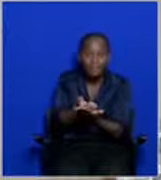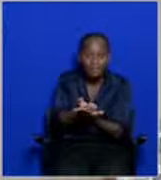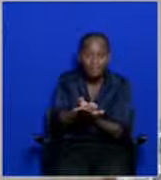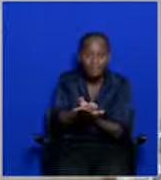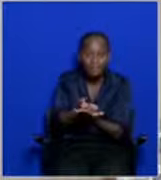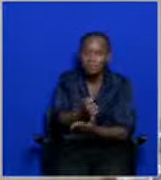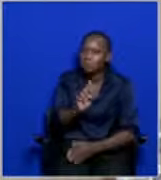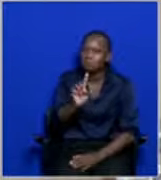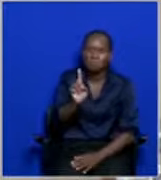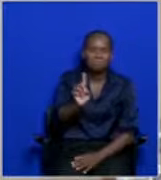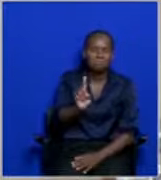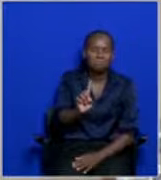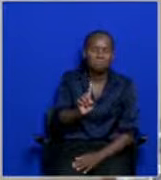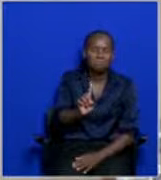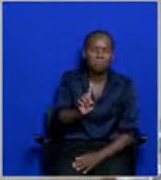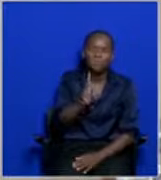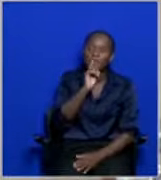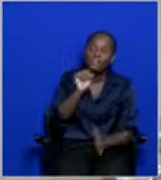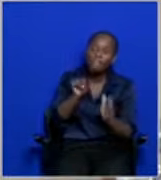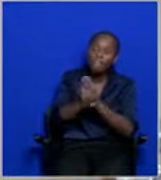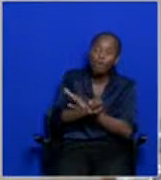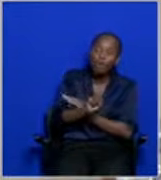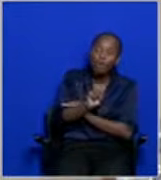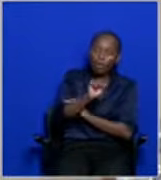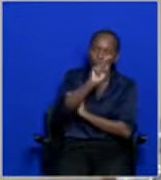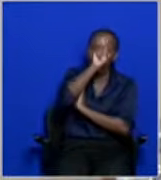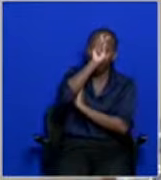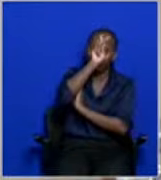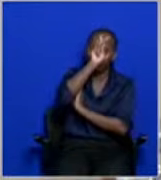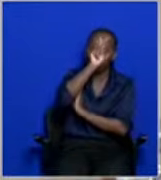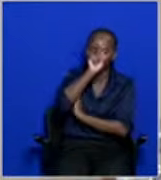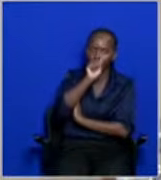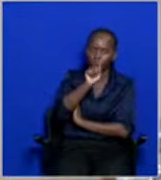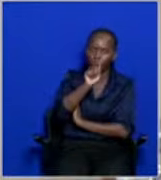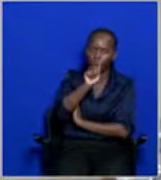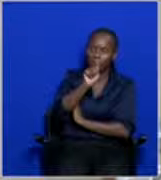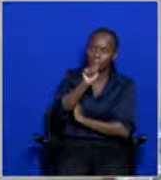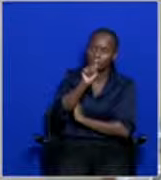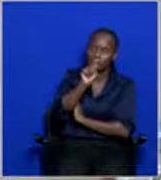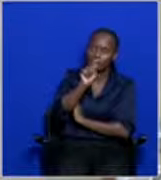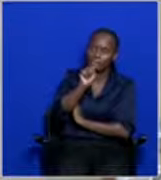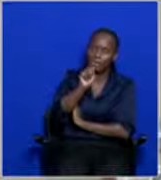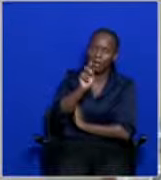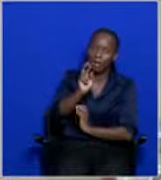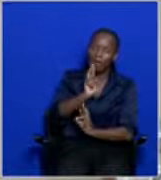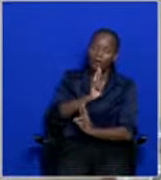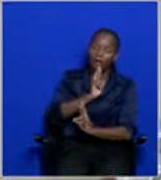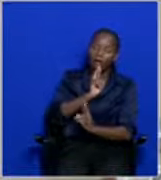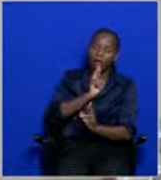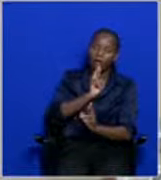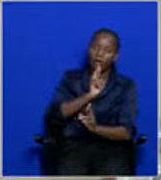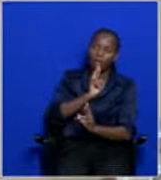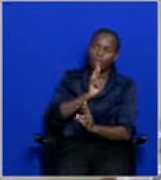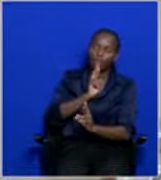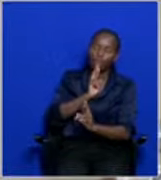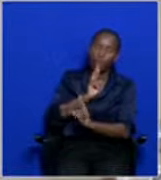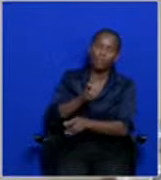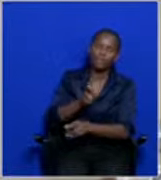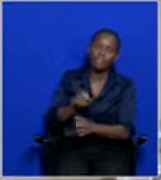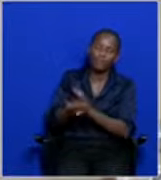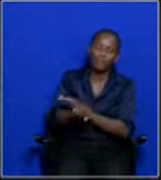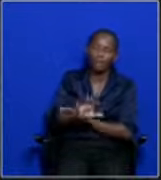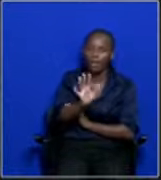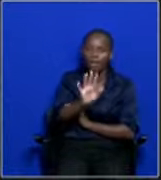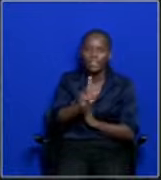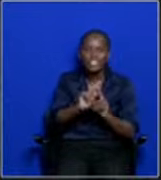full knowledge. Mr. Magagula had referenced telephonic communication and WhatsApp messages with senior